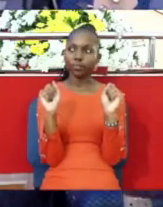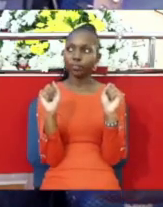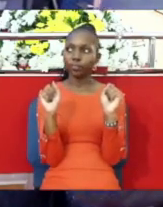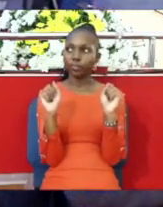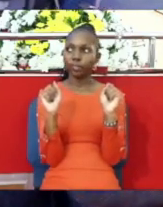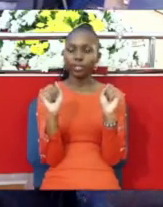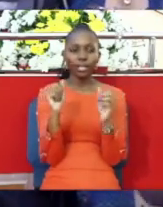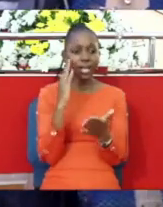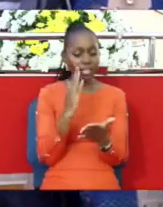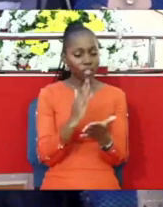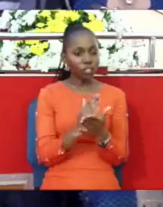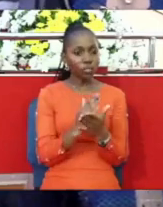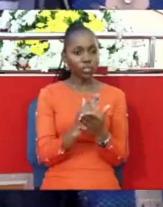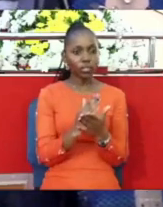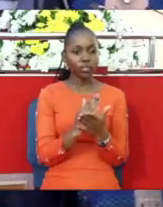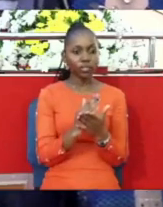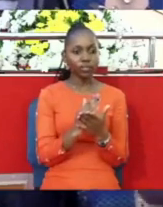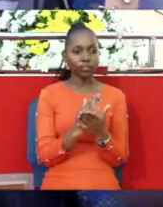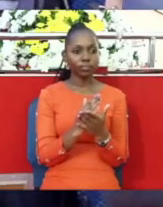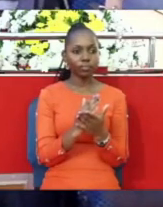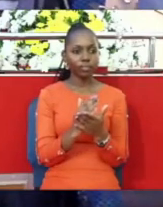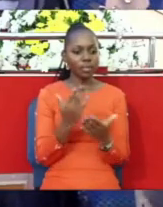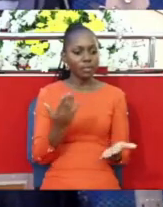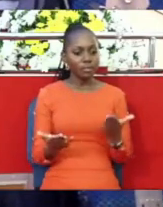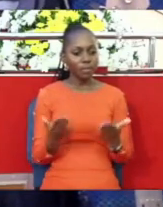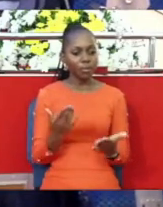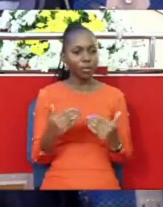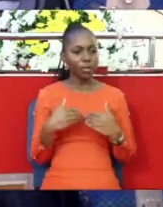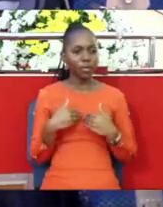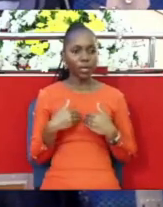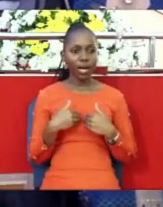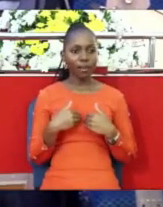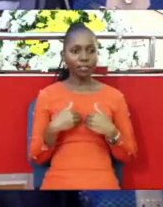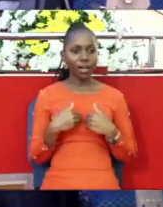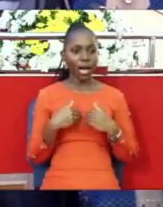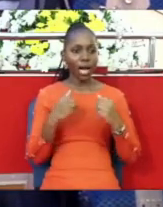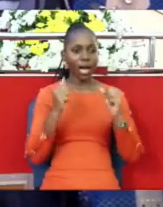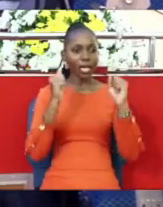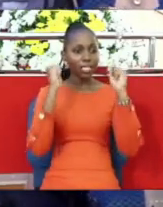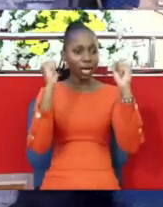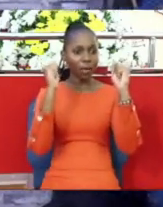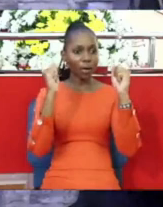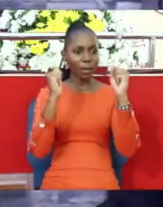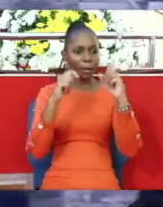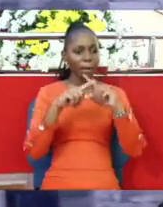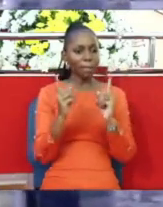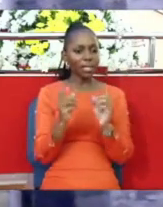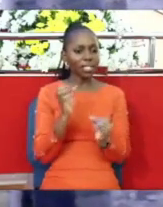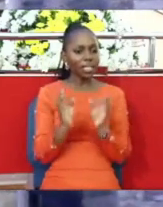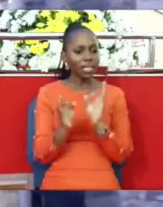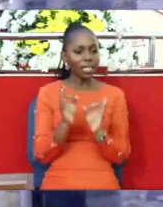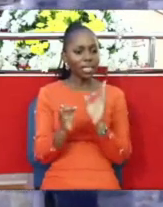truth of the matter is, ukweli wa mambo ni, there could be a tower, ni kwamba kunao imara, but unless you run into it, na usipokimbilia, you have no